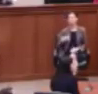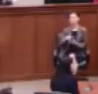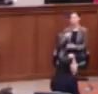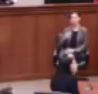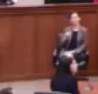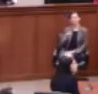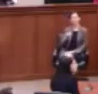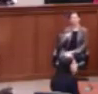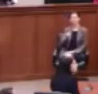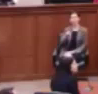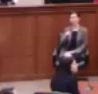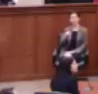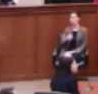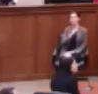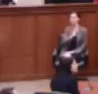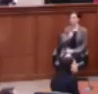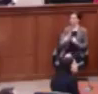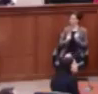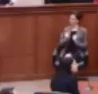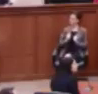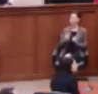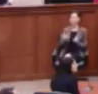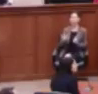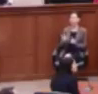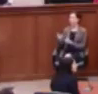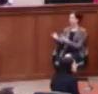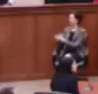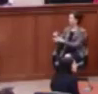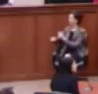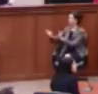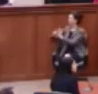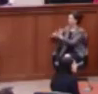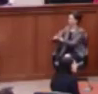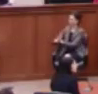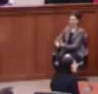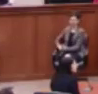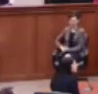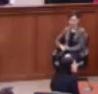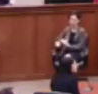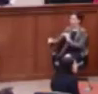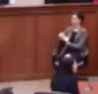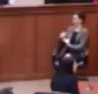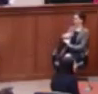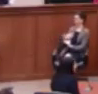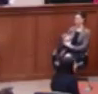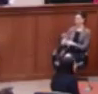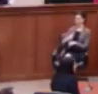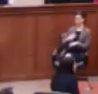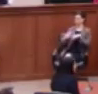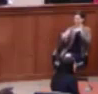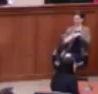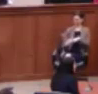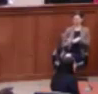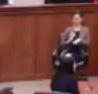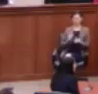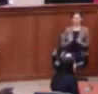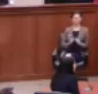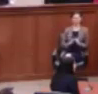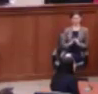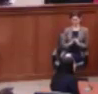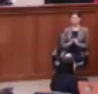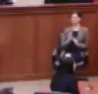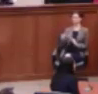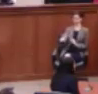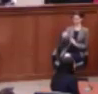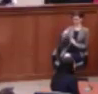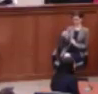Watson, actually initiated doing a petition, sent me an email, and set me down for a formal meeting to let